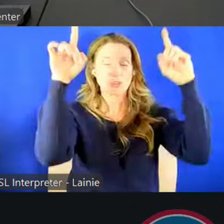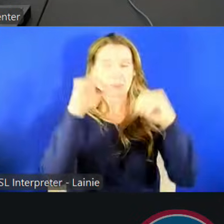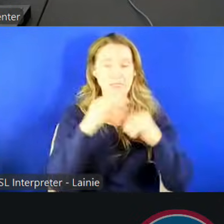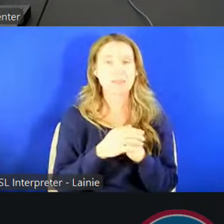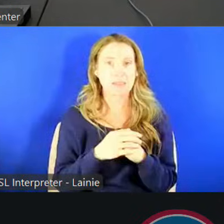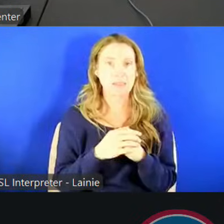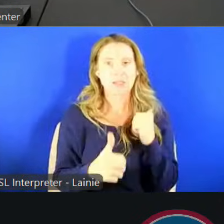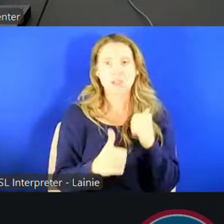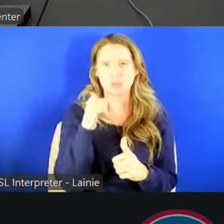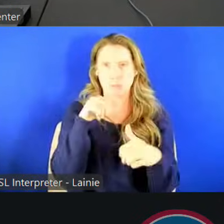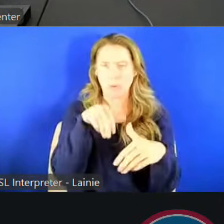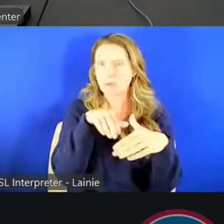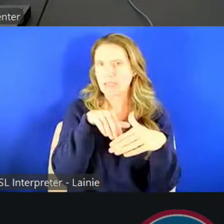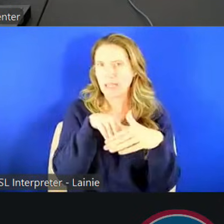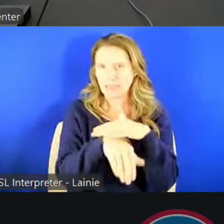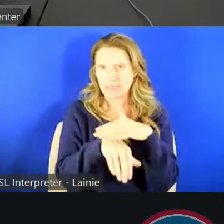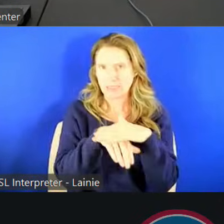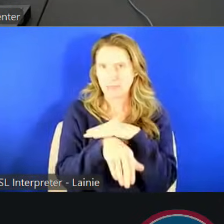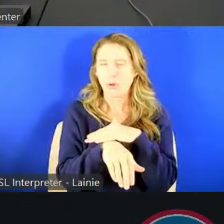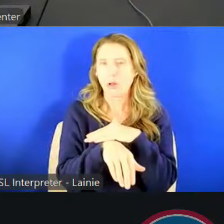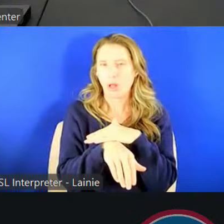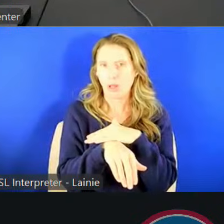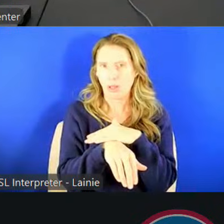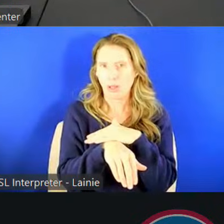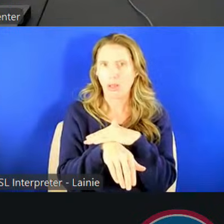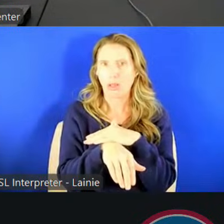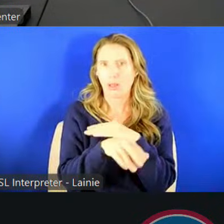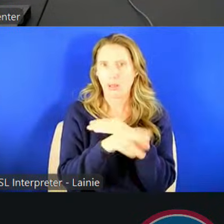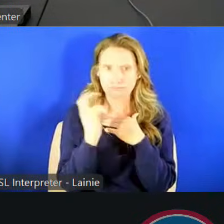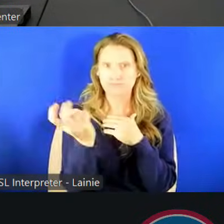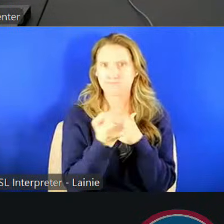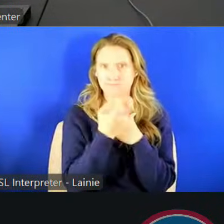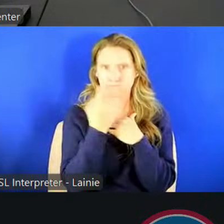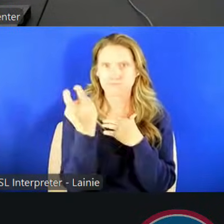most accessible way to get around Chicago.